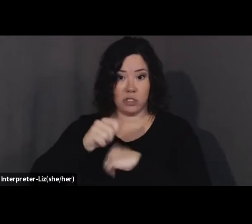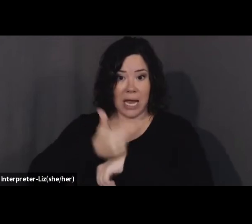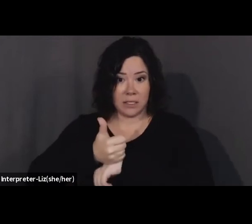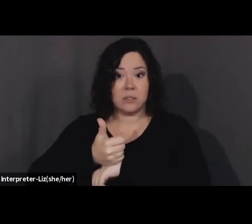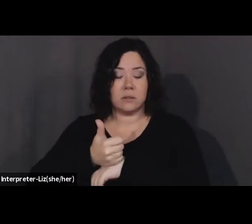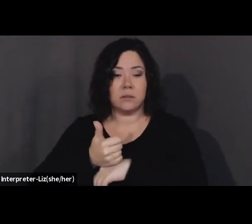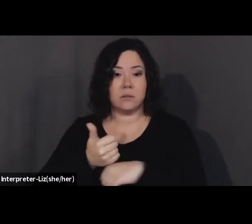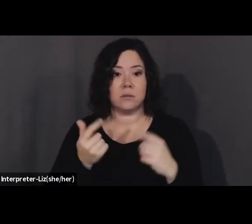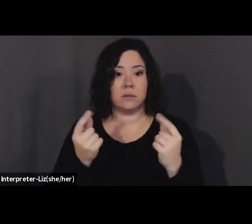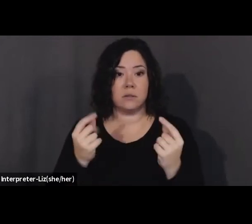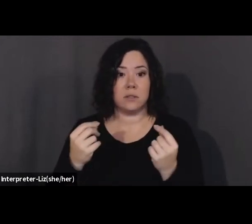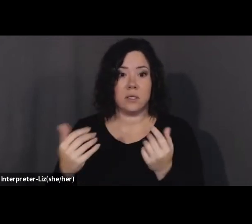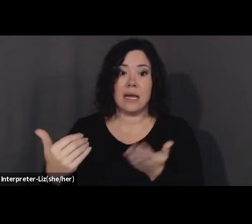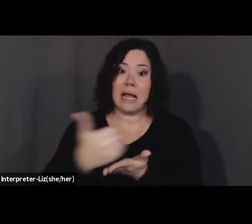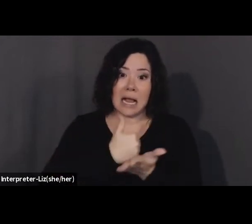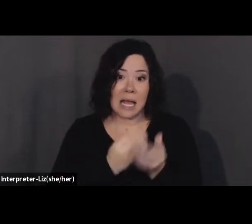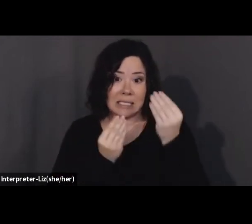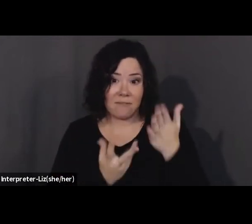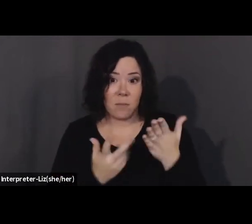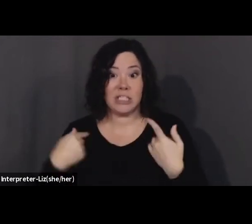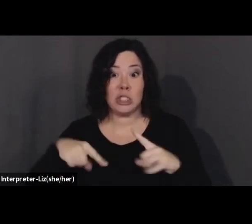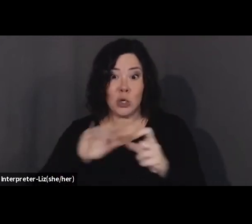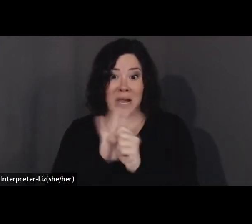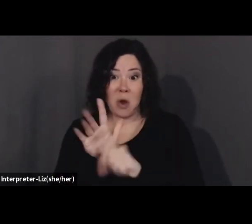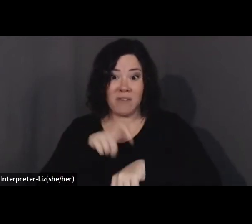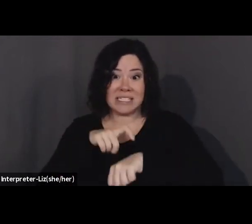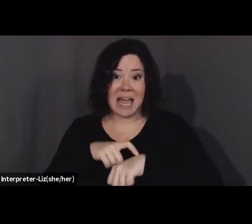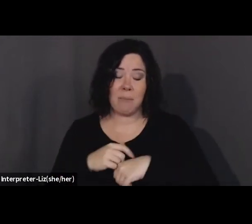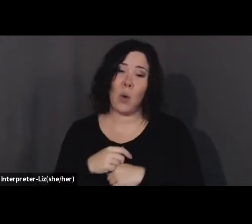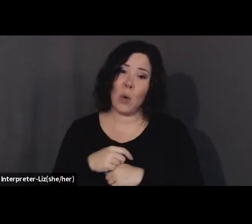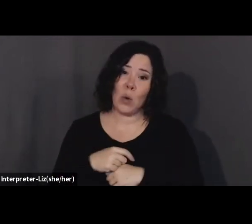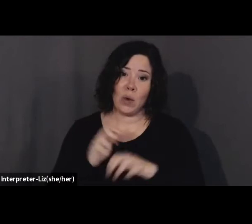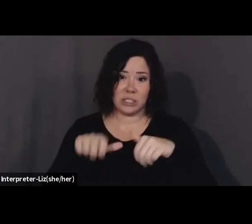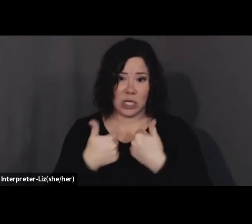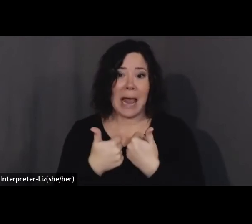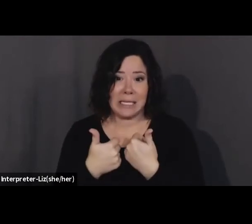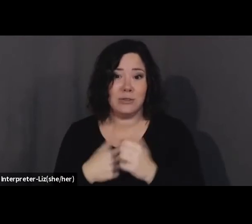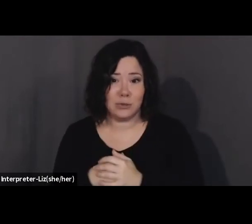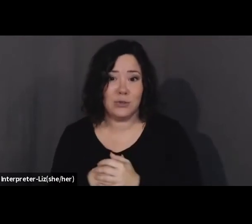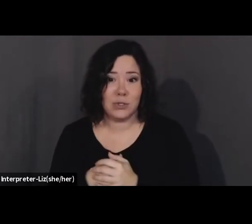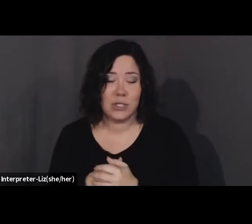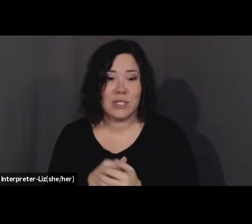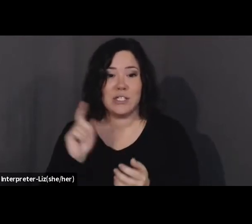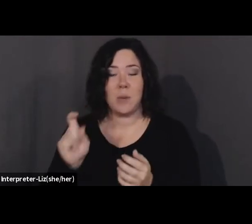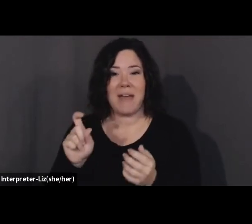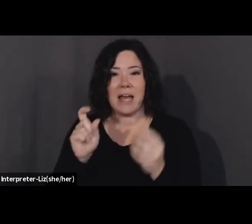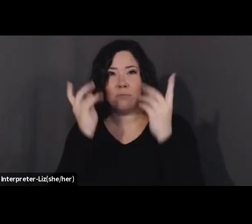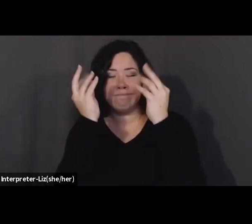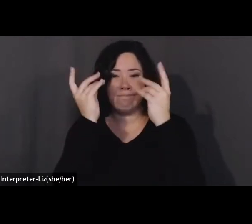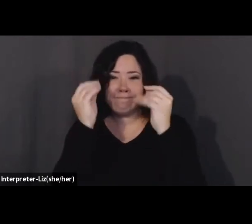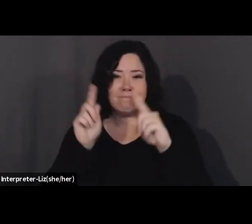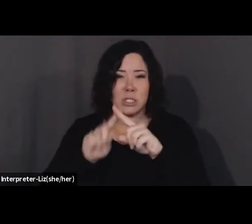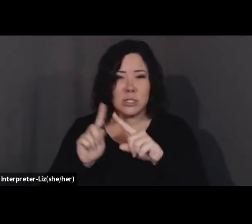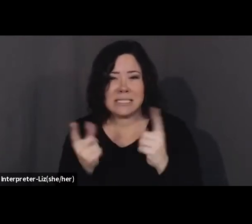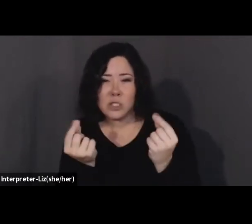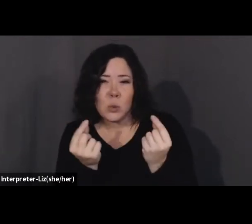collecting information on community participation during COVID has been challenging. And so we've had to kind of rethink a lot of that. However,